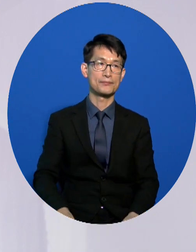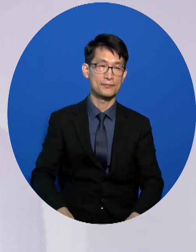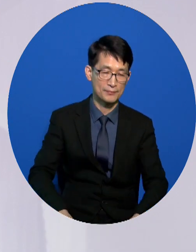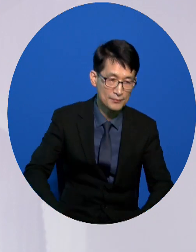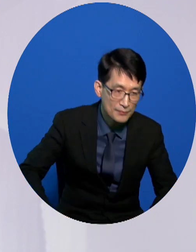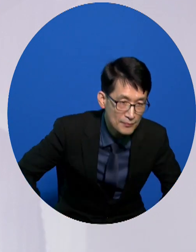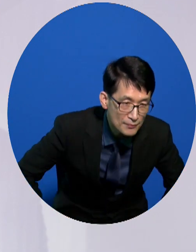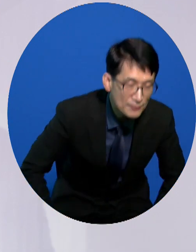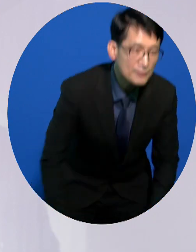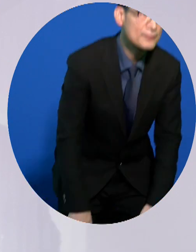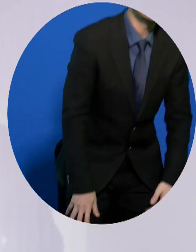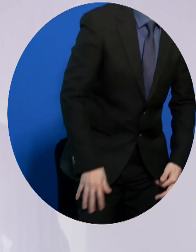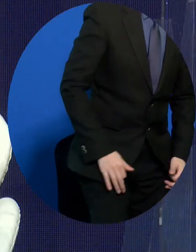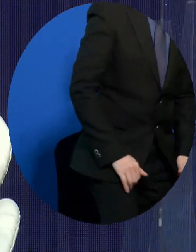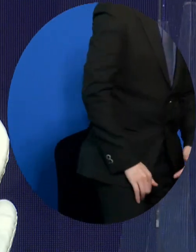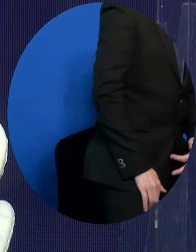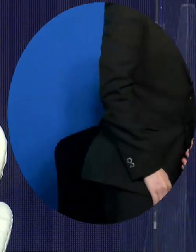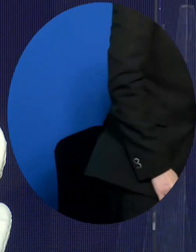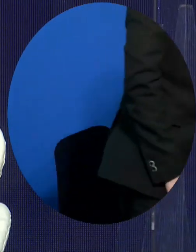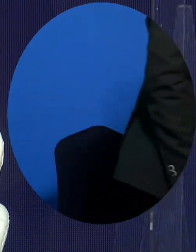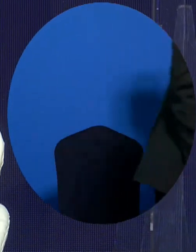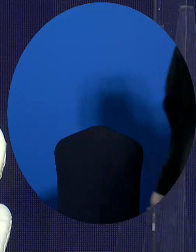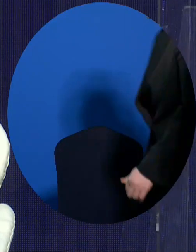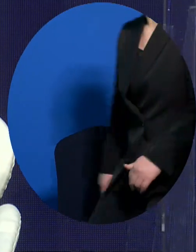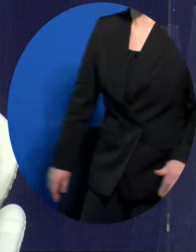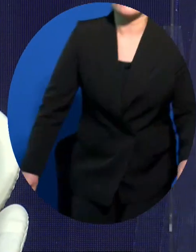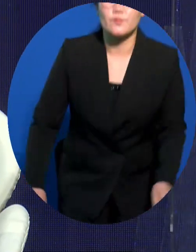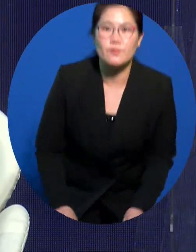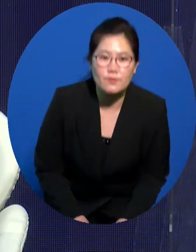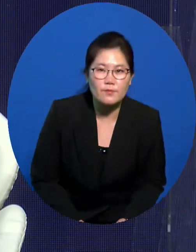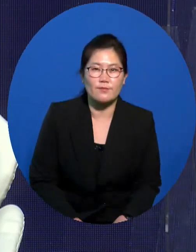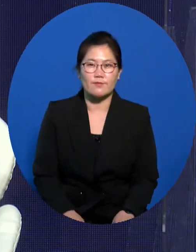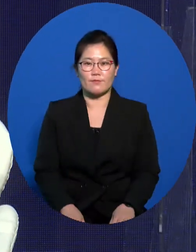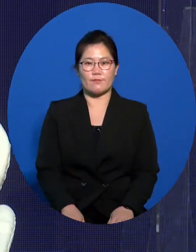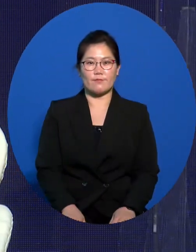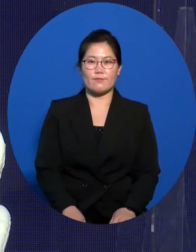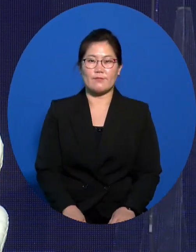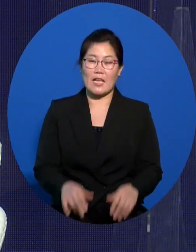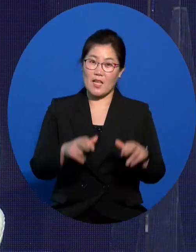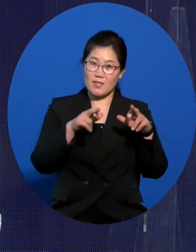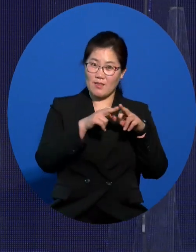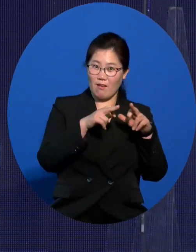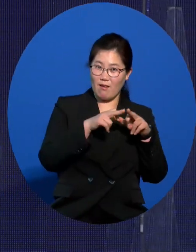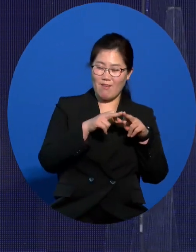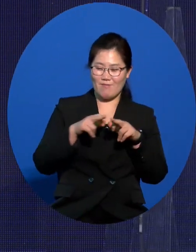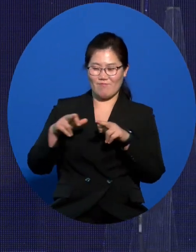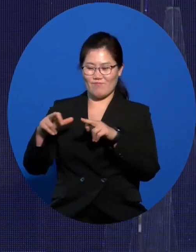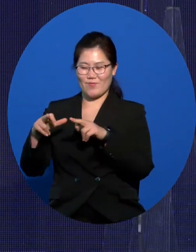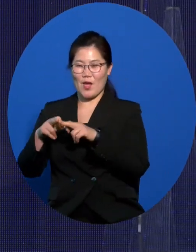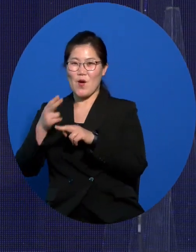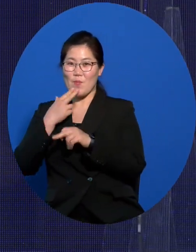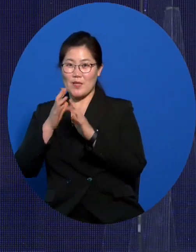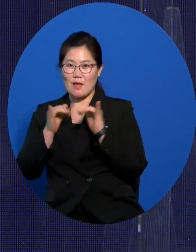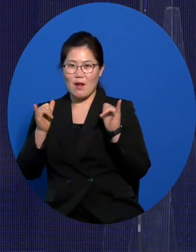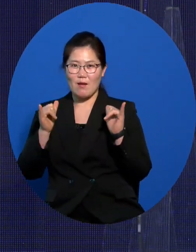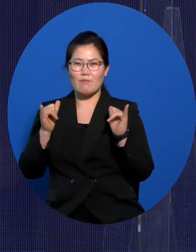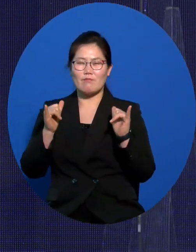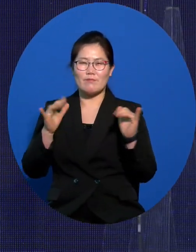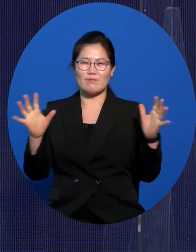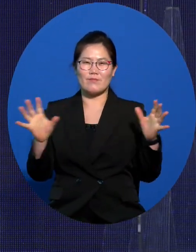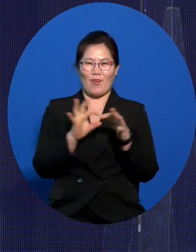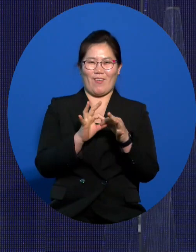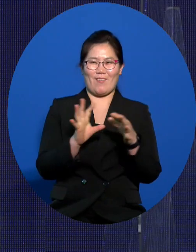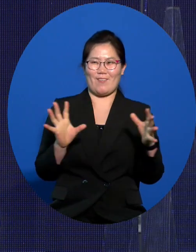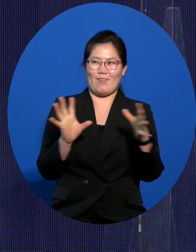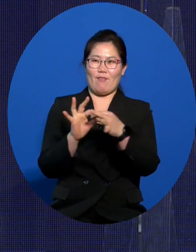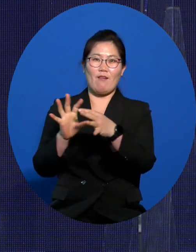panelists. Mr. Chun Jae-hyuk, do you want to go ahead first? the disabled people and the able